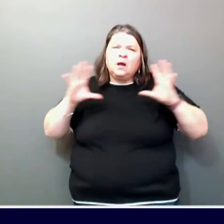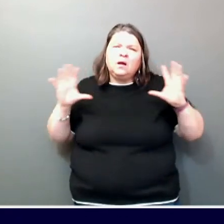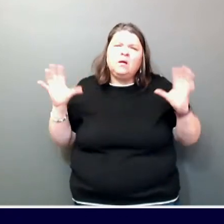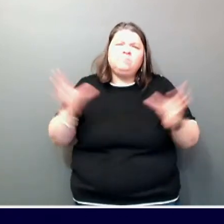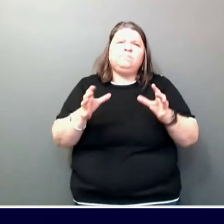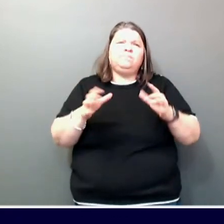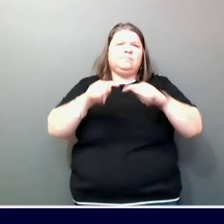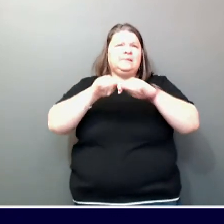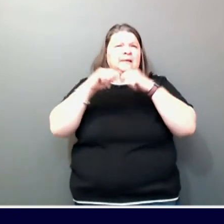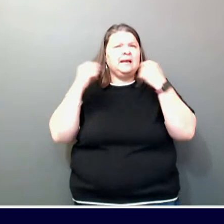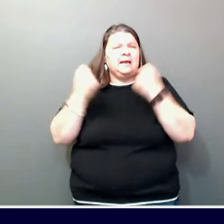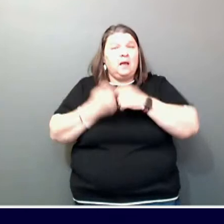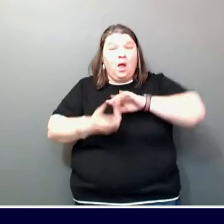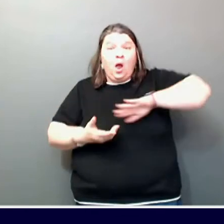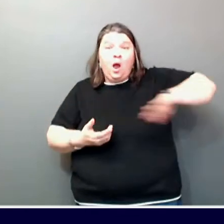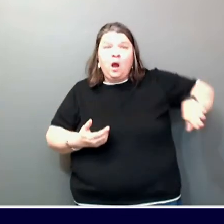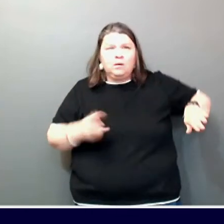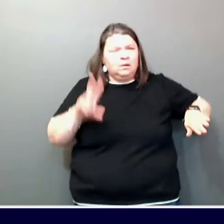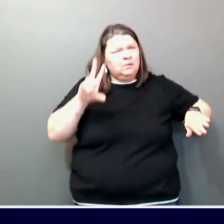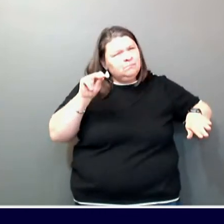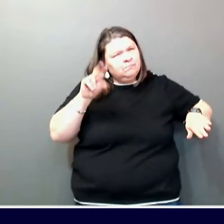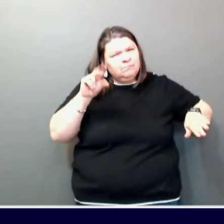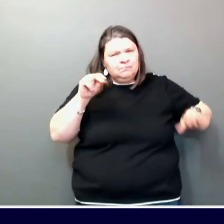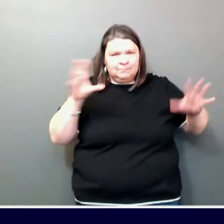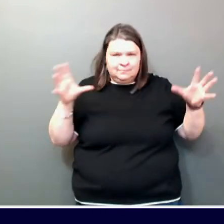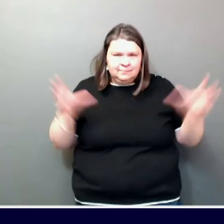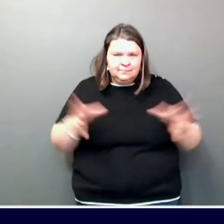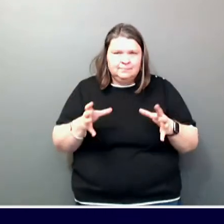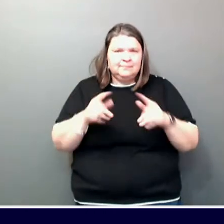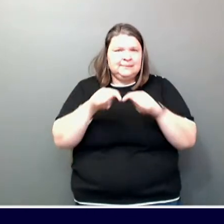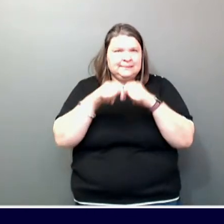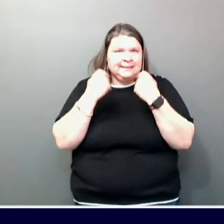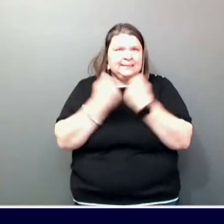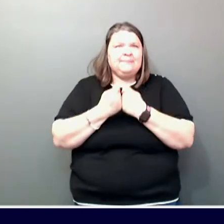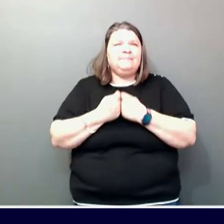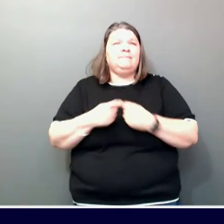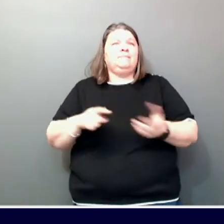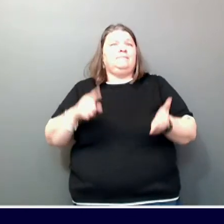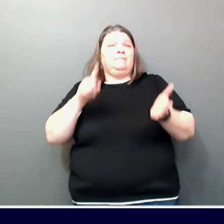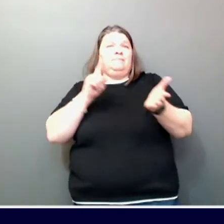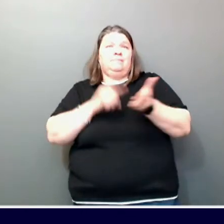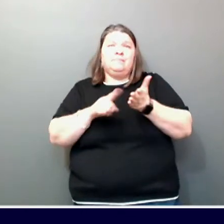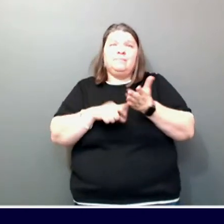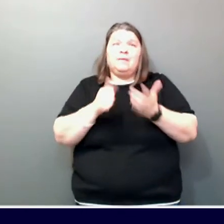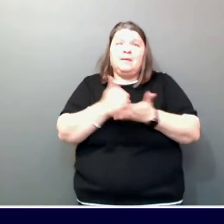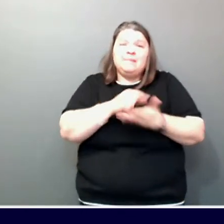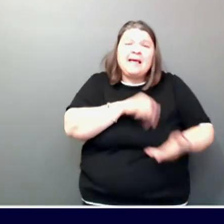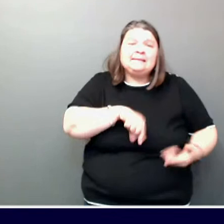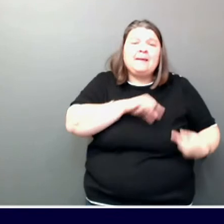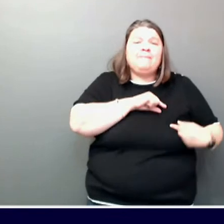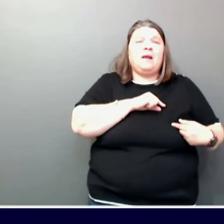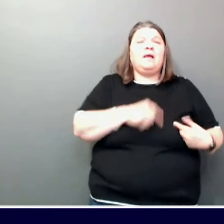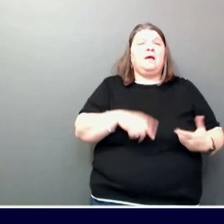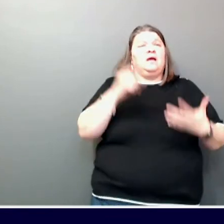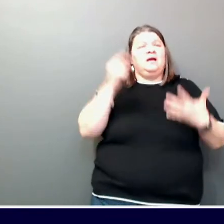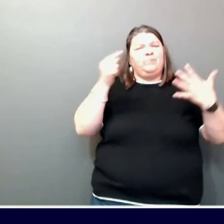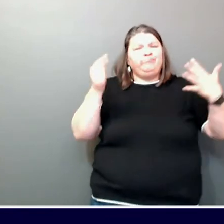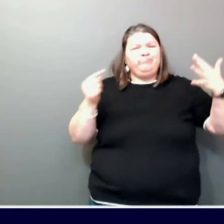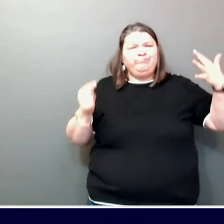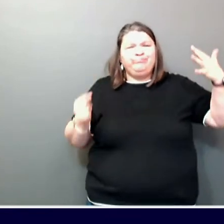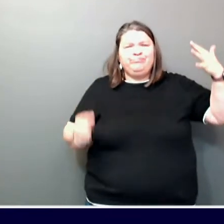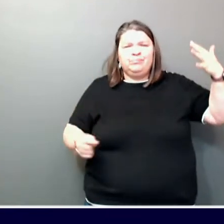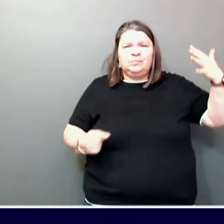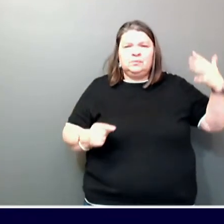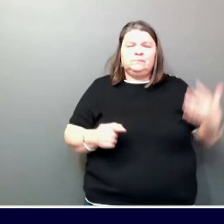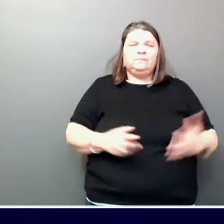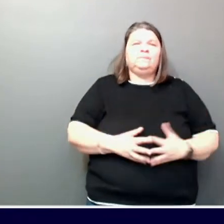our services. We did look at other locations in the area, didn't find one that was sufficient for this team. And everybody who